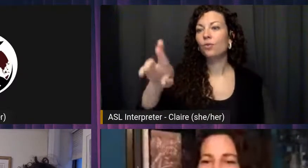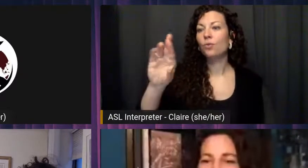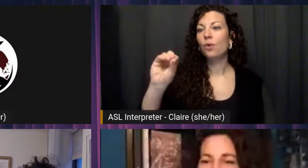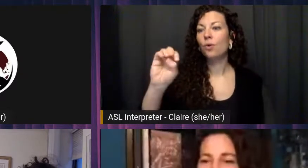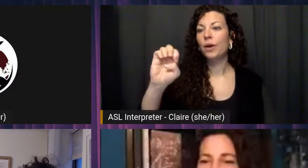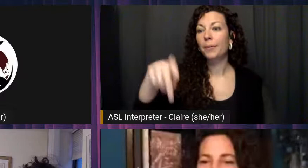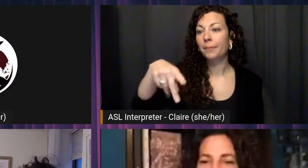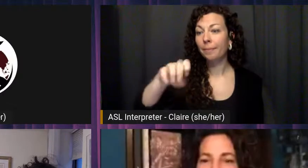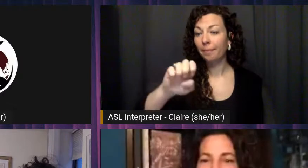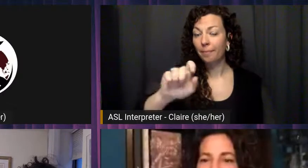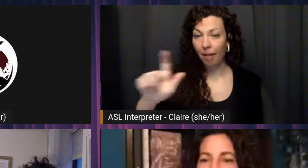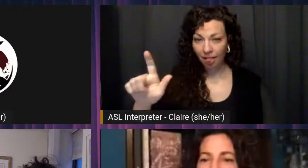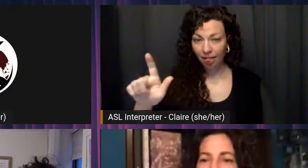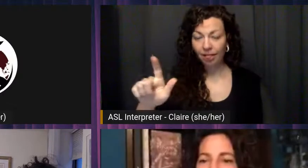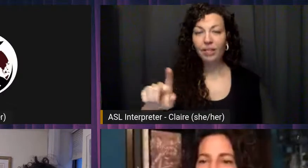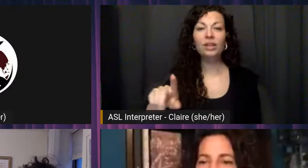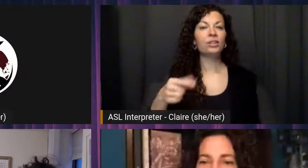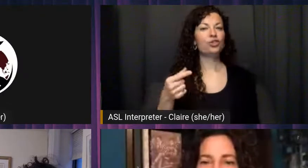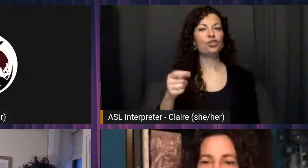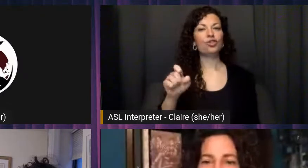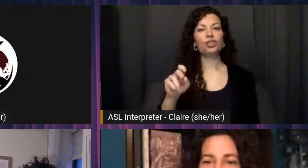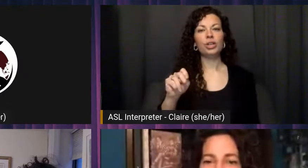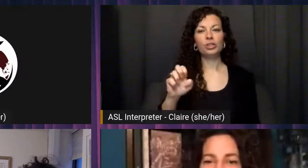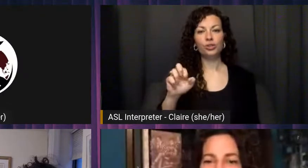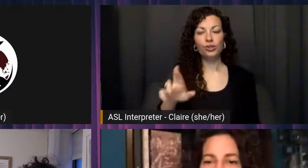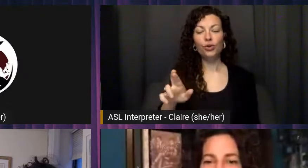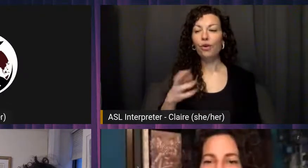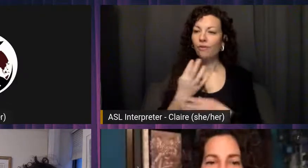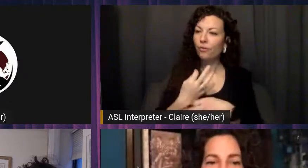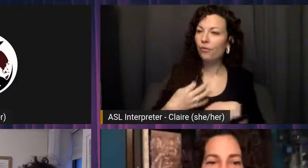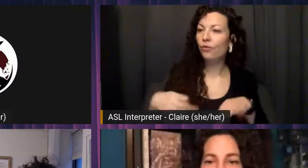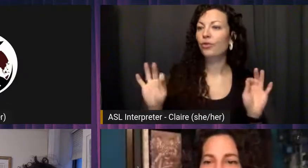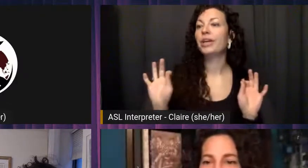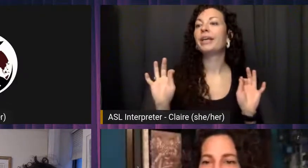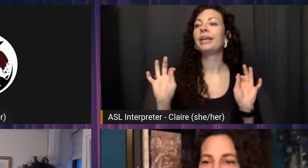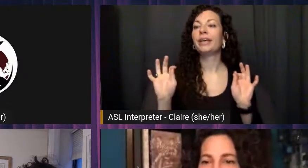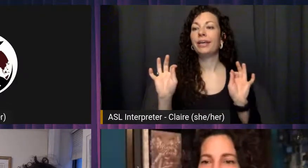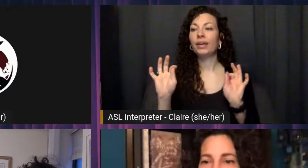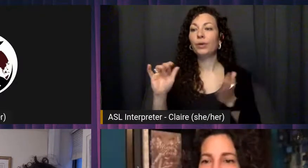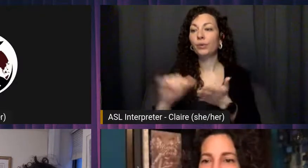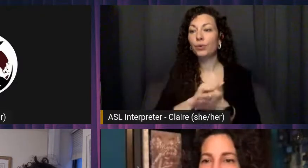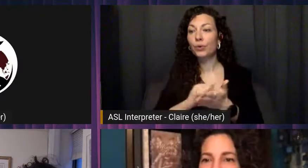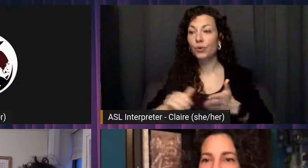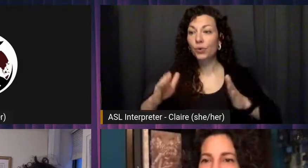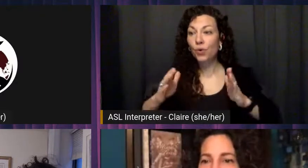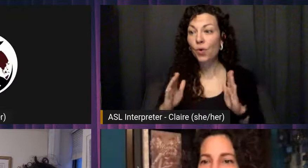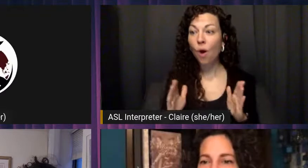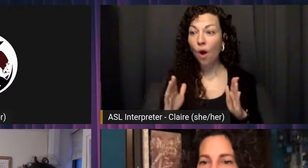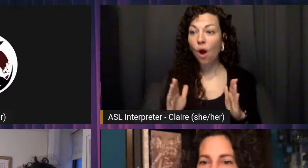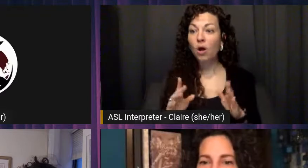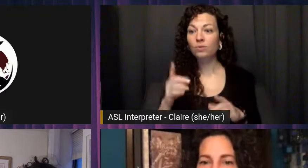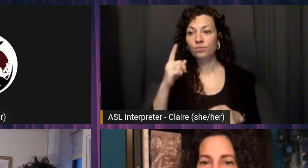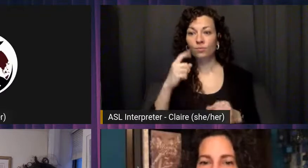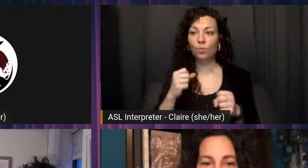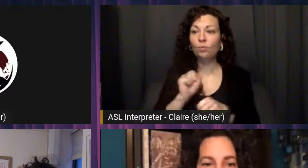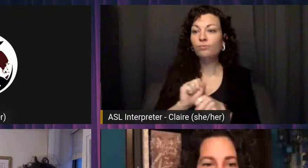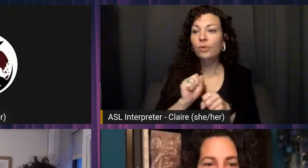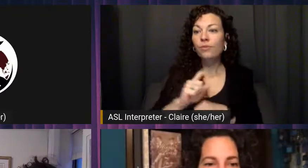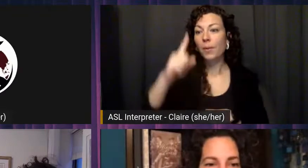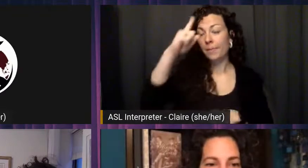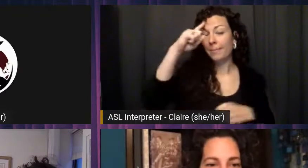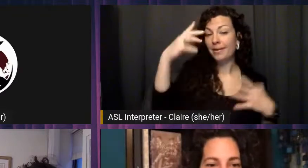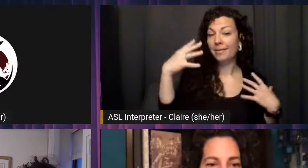NuYorican advocating for intentional mental resilience and well-being for trans, non-binary,